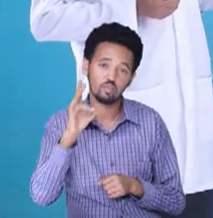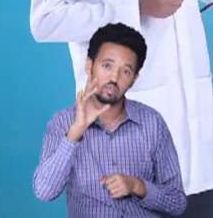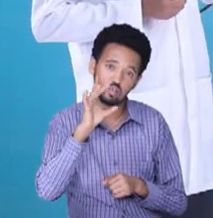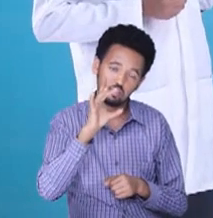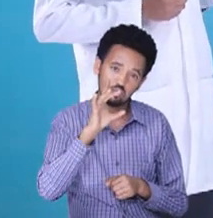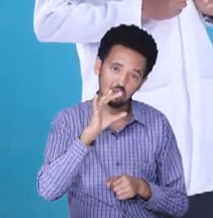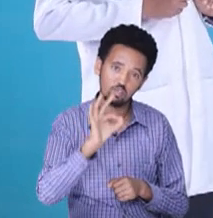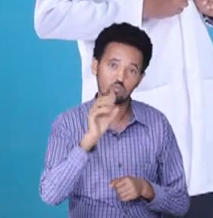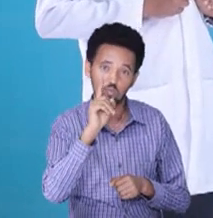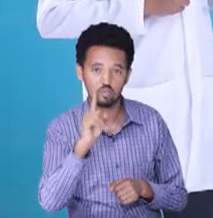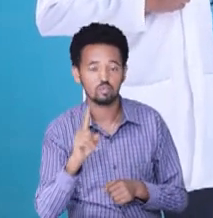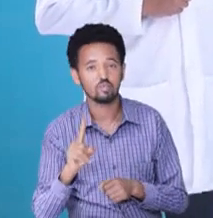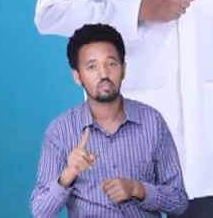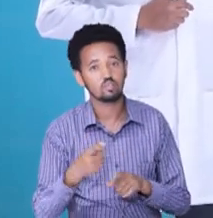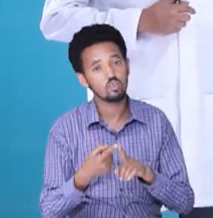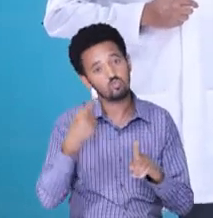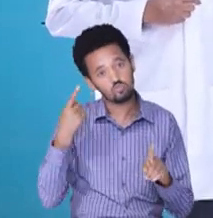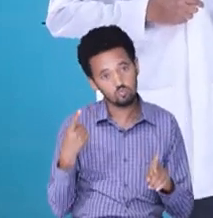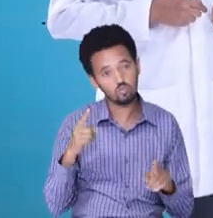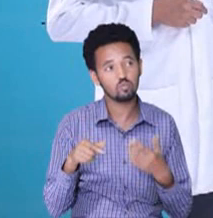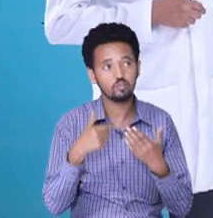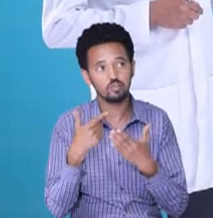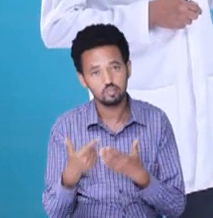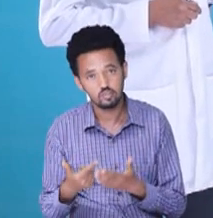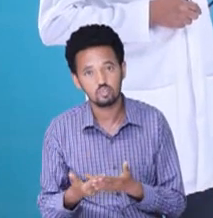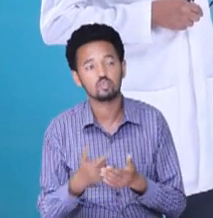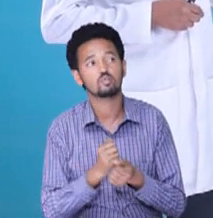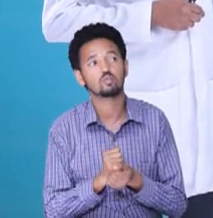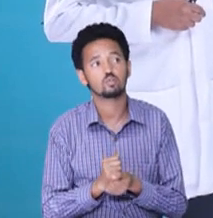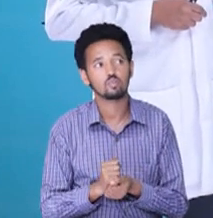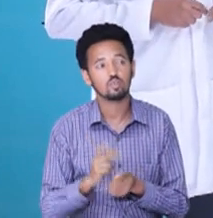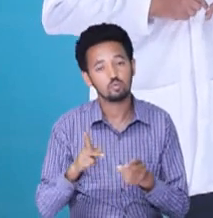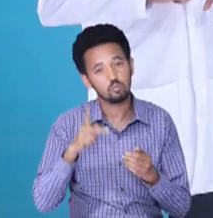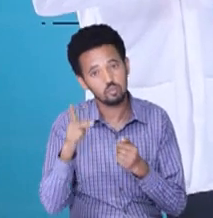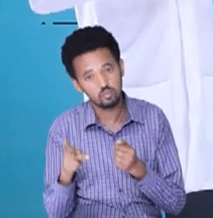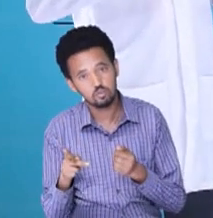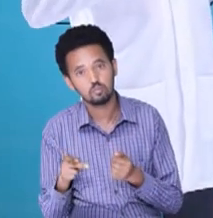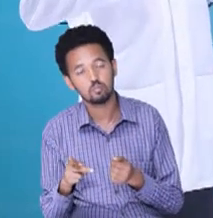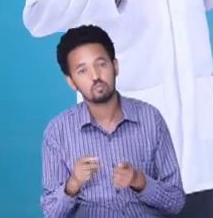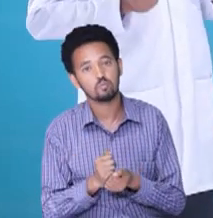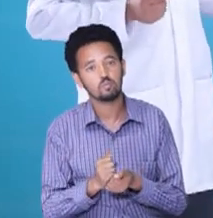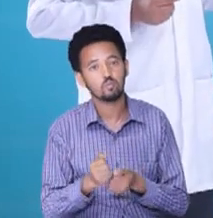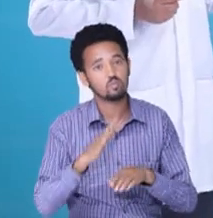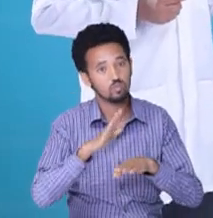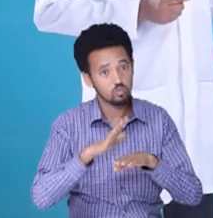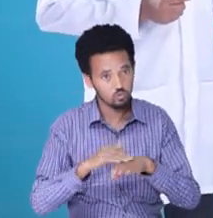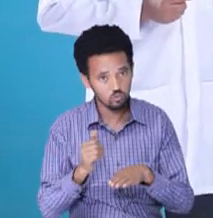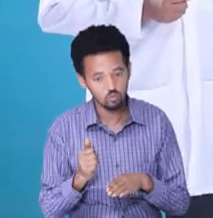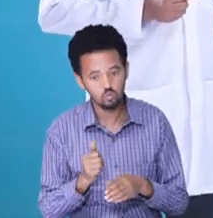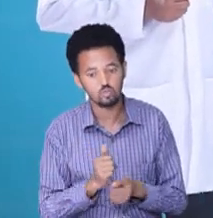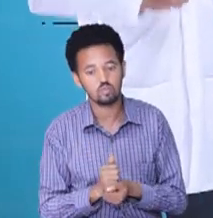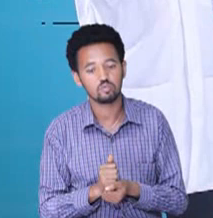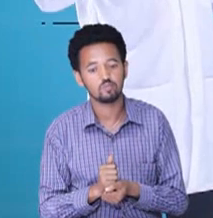1791. Therefore, the Legislative Assembly dissolved and replaced by a new assembly called